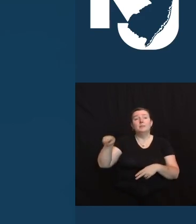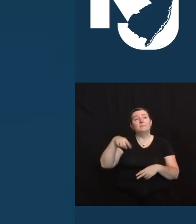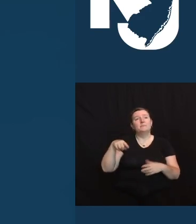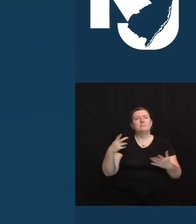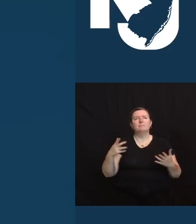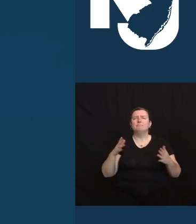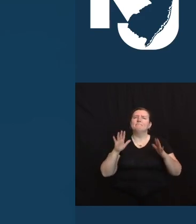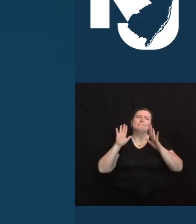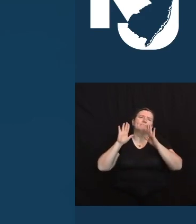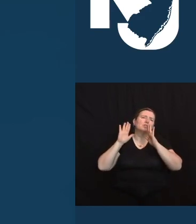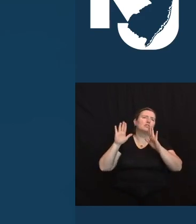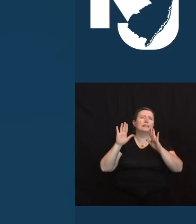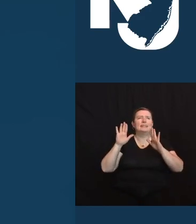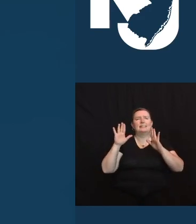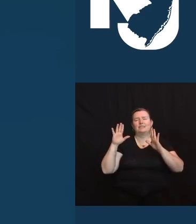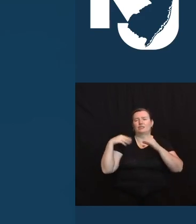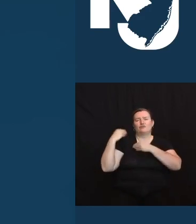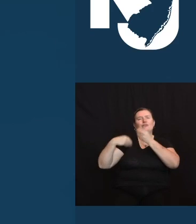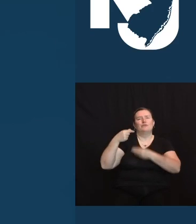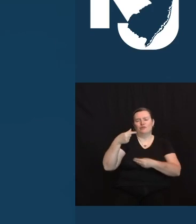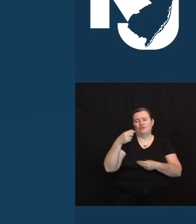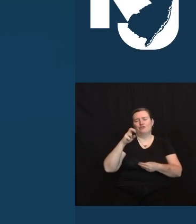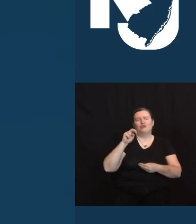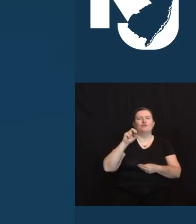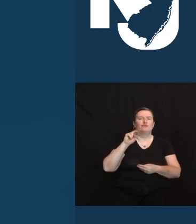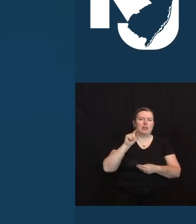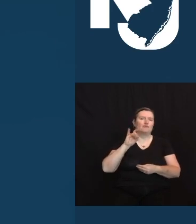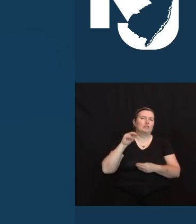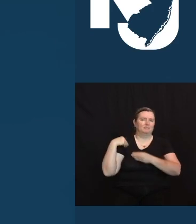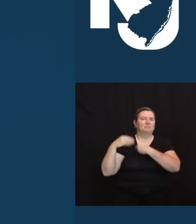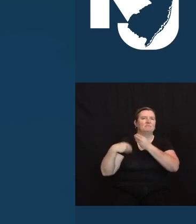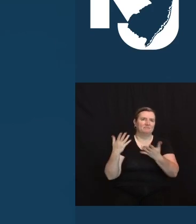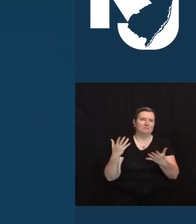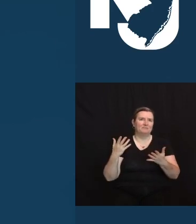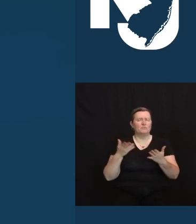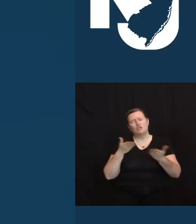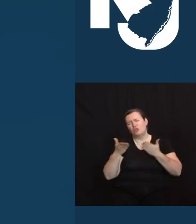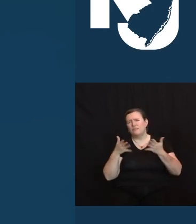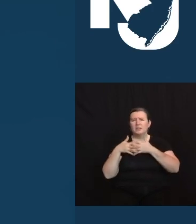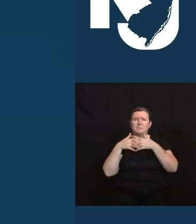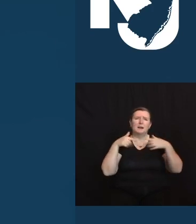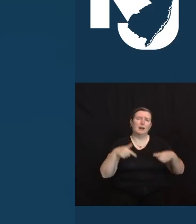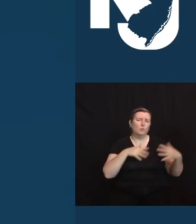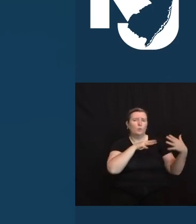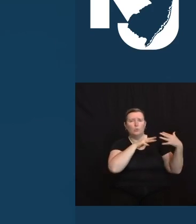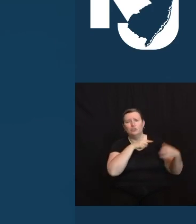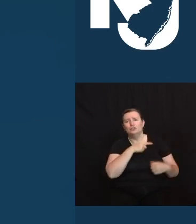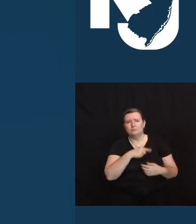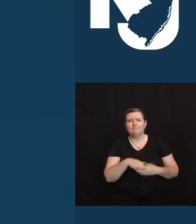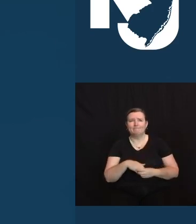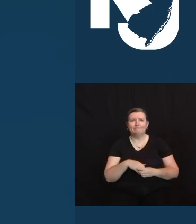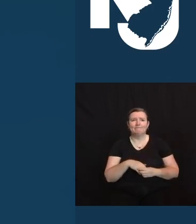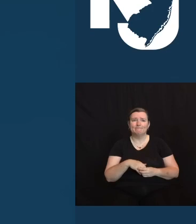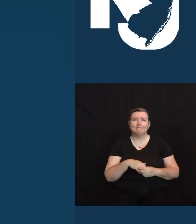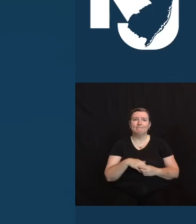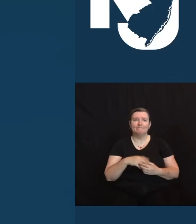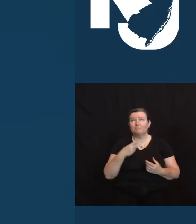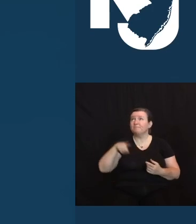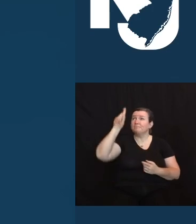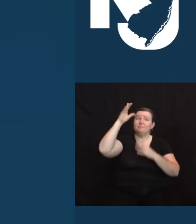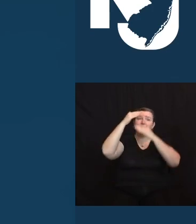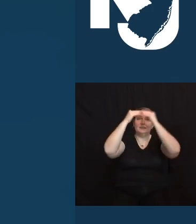We thank George for his service to our nation, and we hope he has found a sea in which to keep sailing. God bless you,